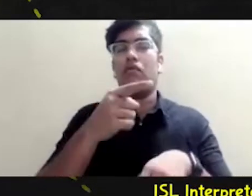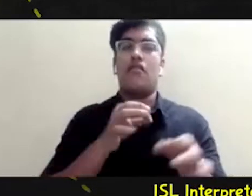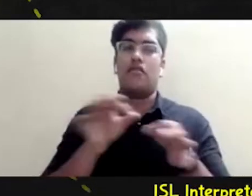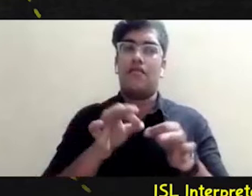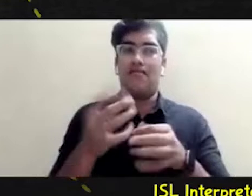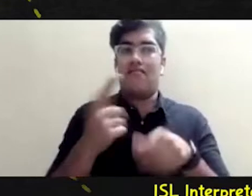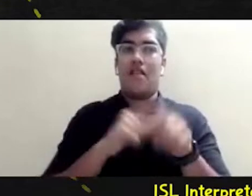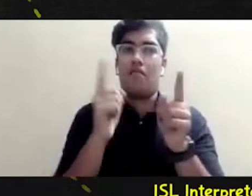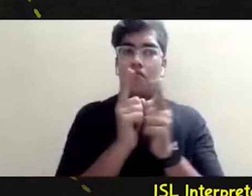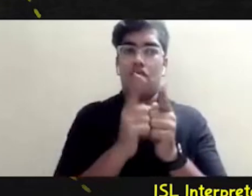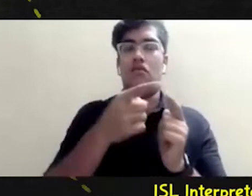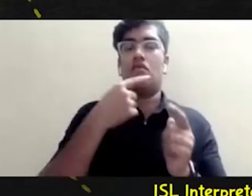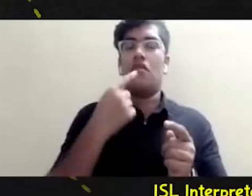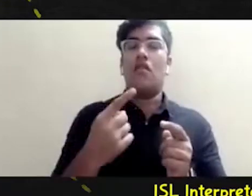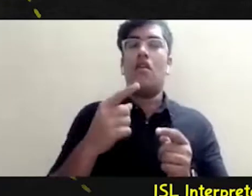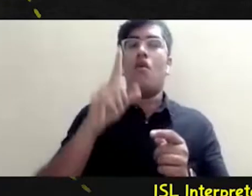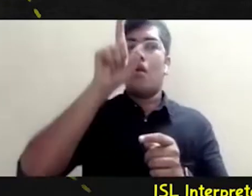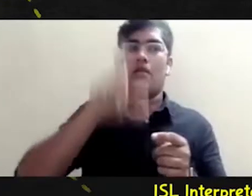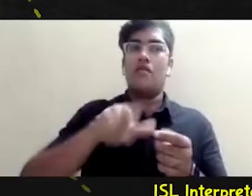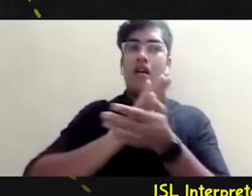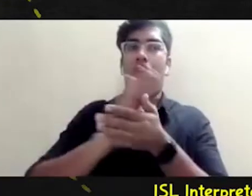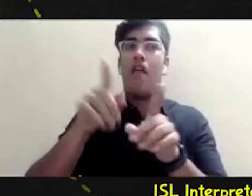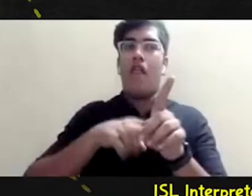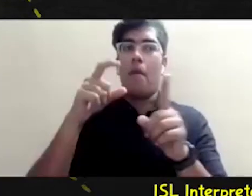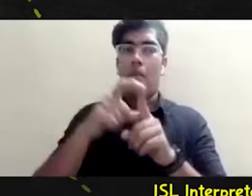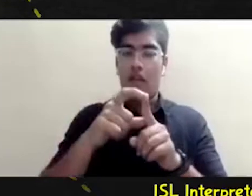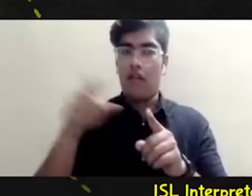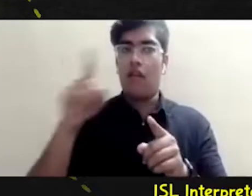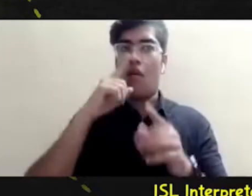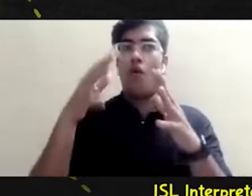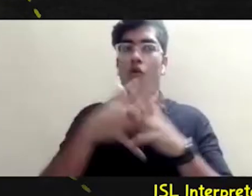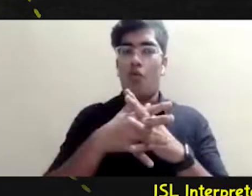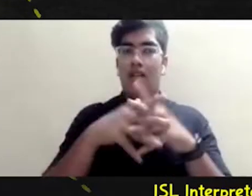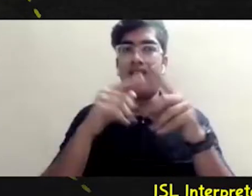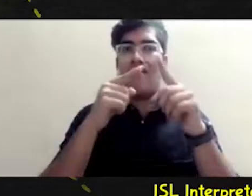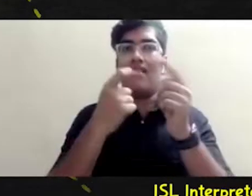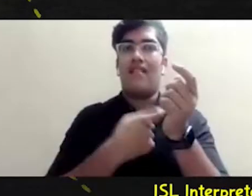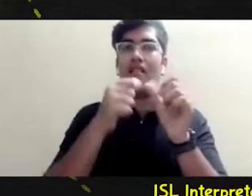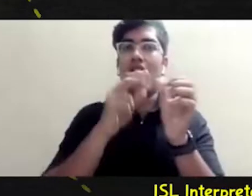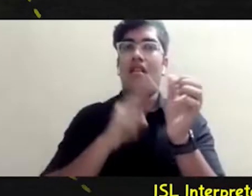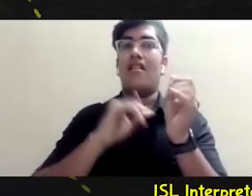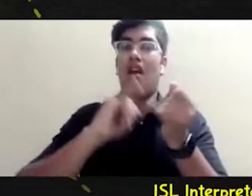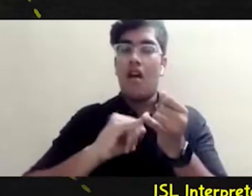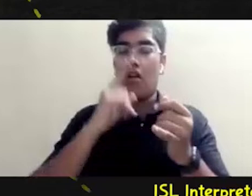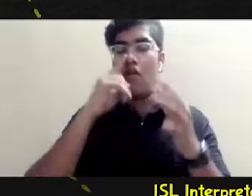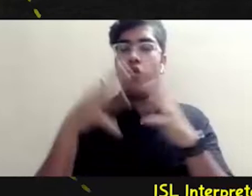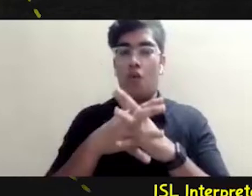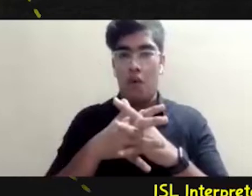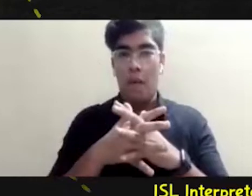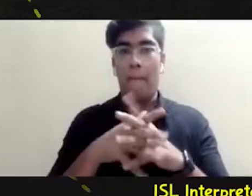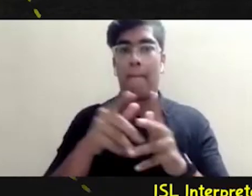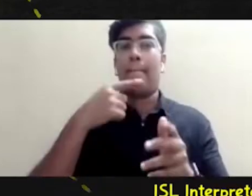a government job that had been given to her after the passing away of her father, who wanted to transition,